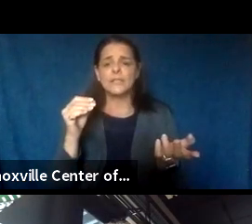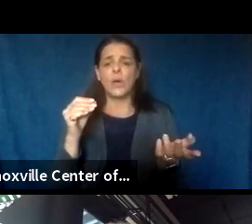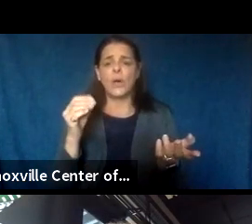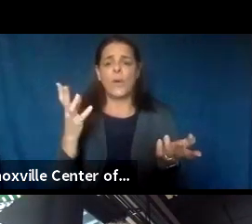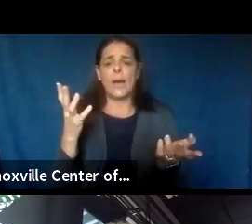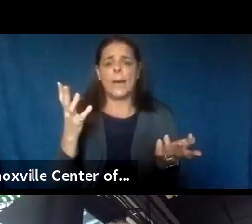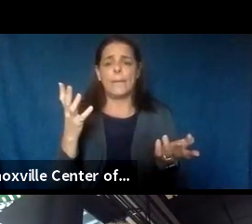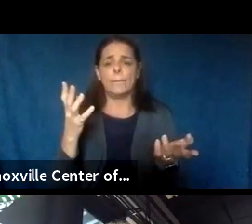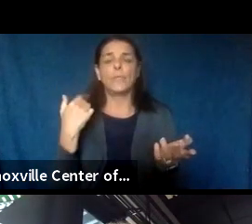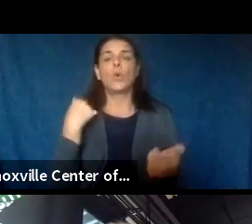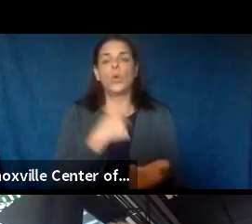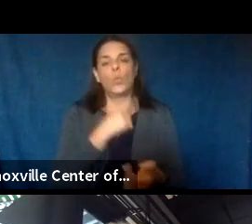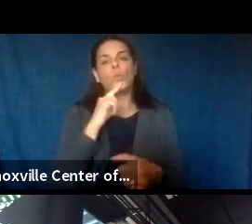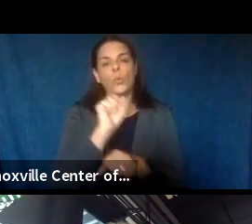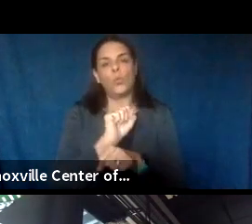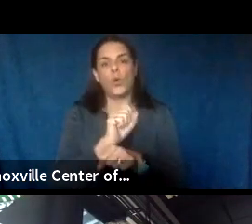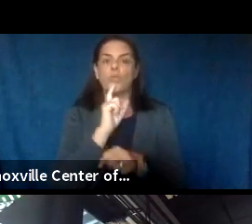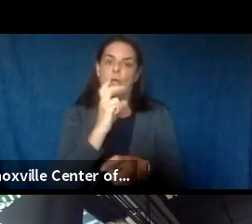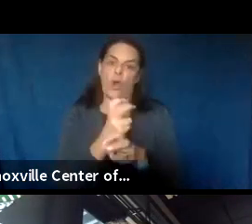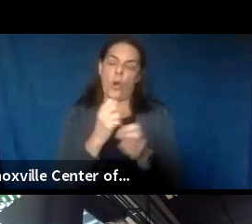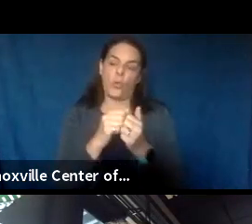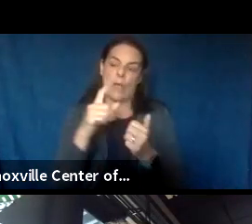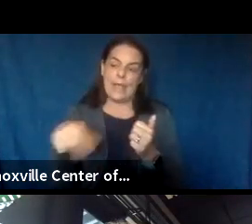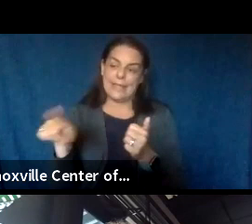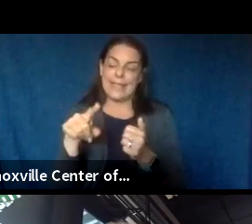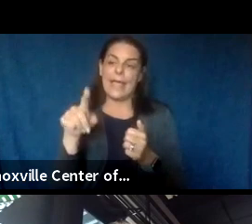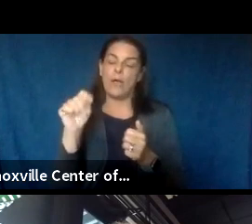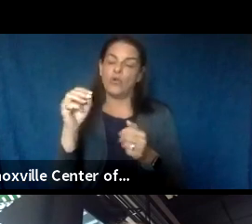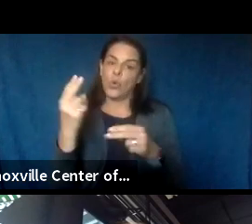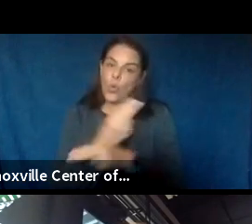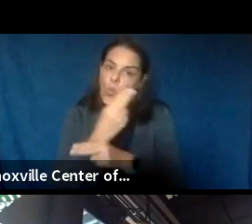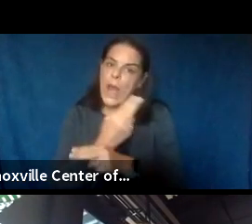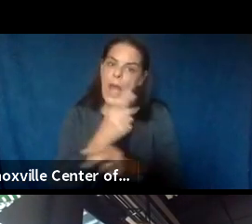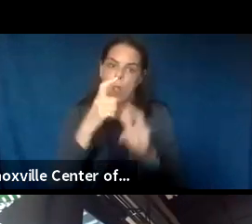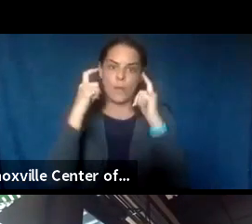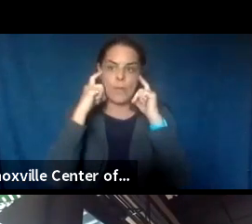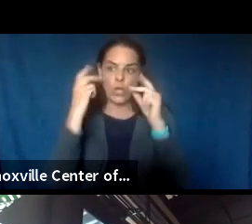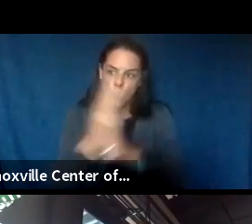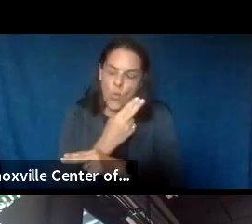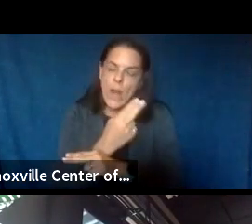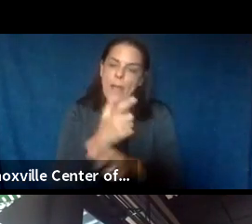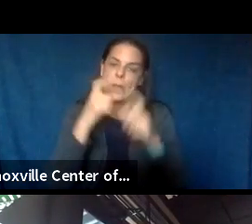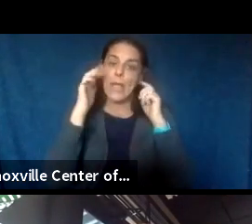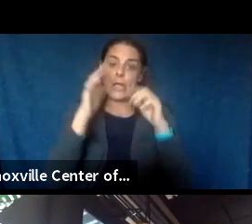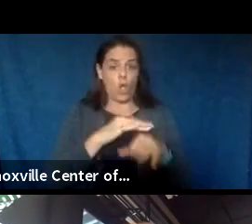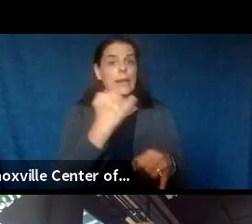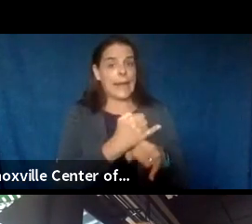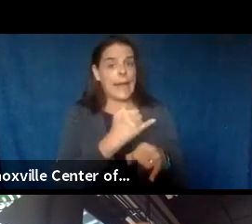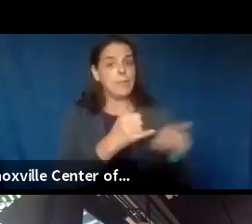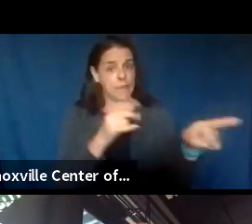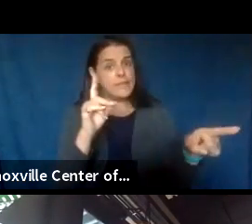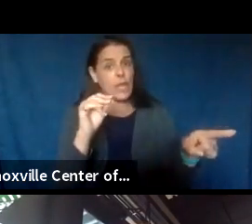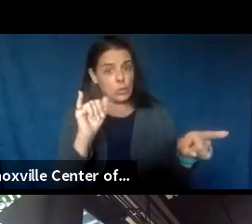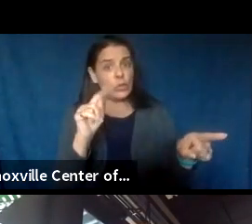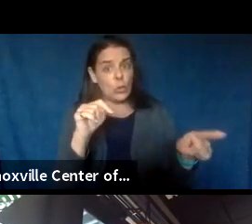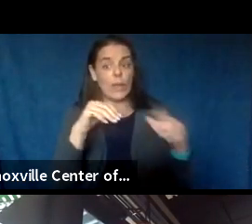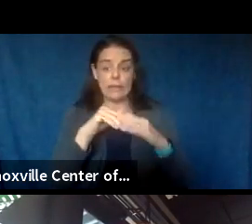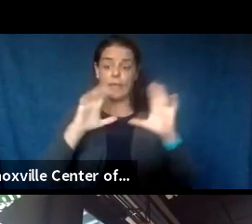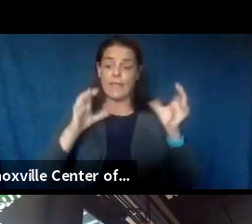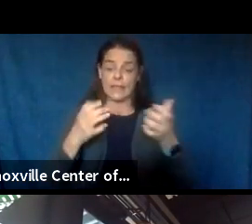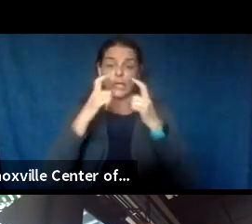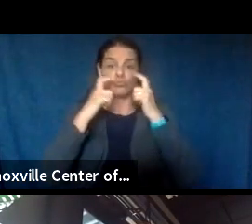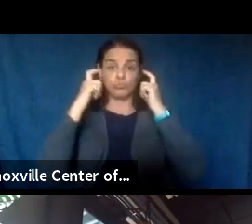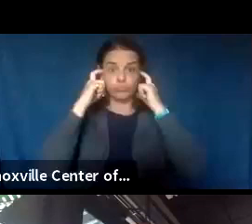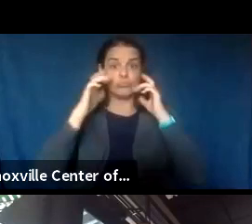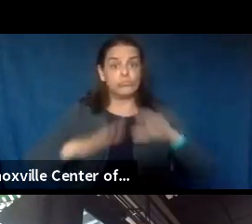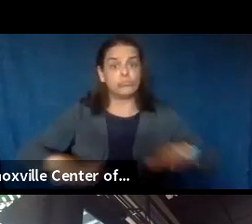think that we're working really hard with them on wear the mask on campus. They're doing it. They're in the classrooms